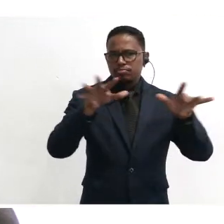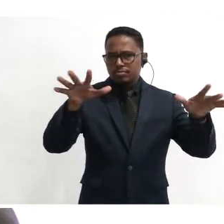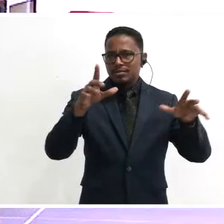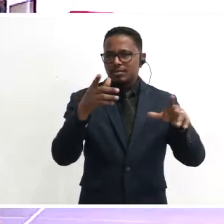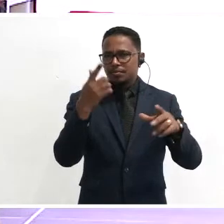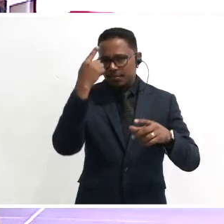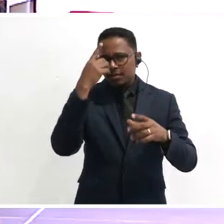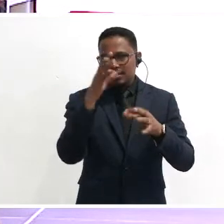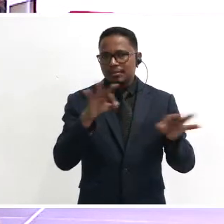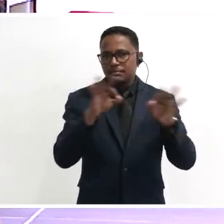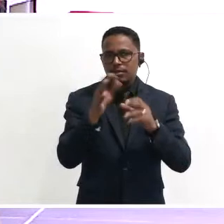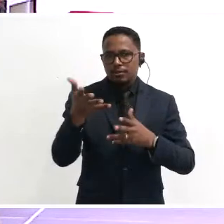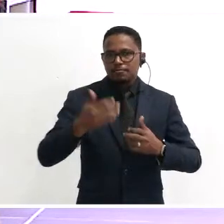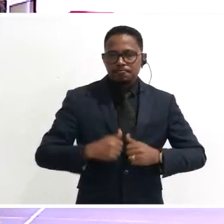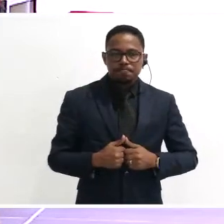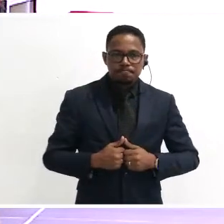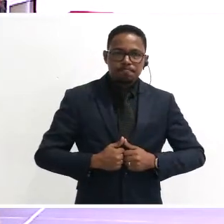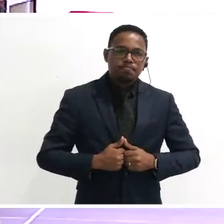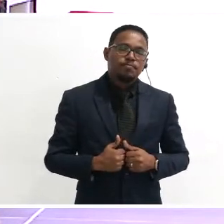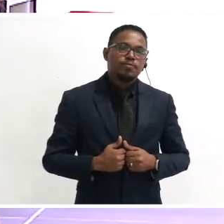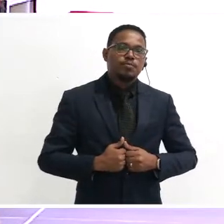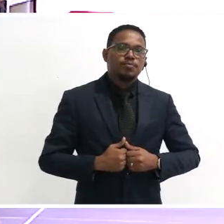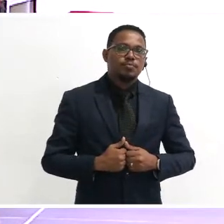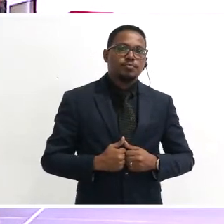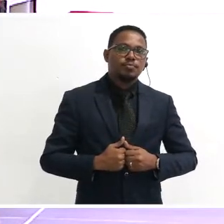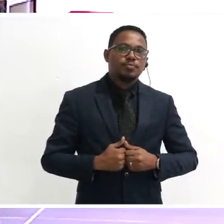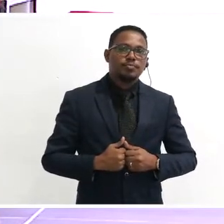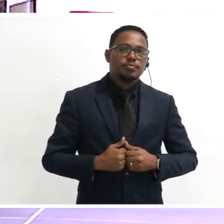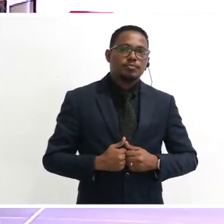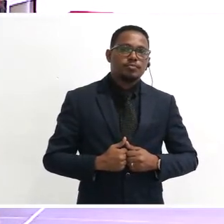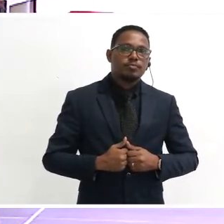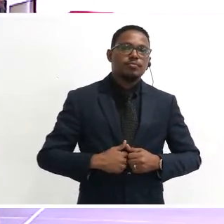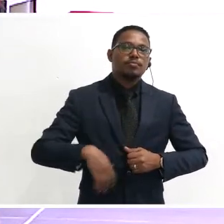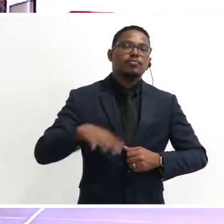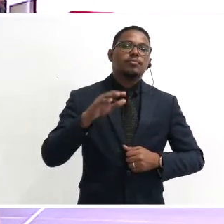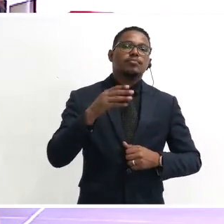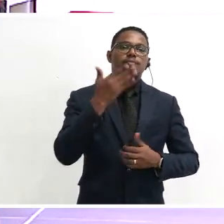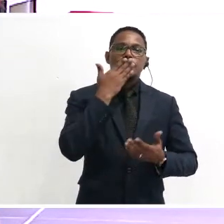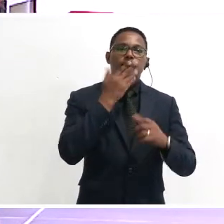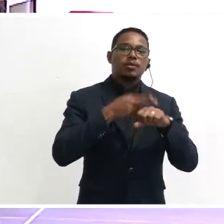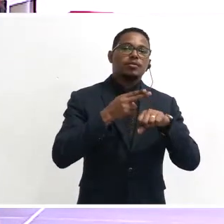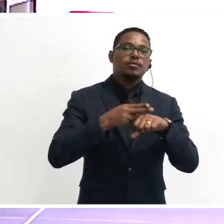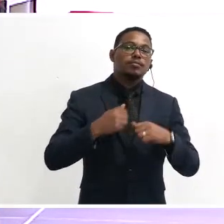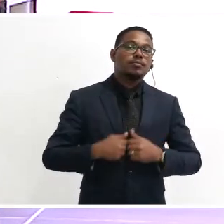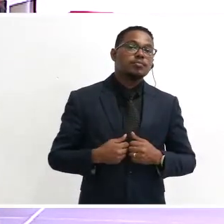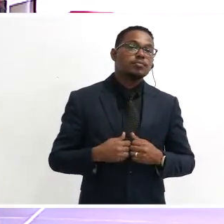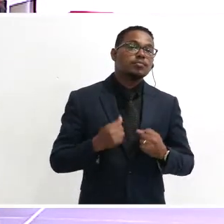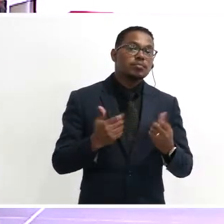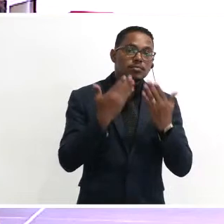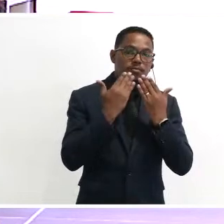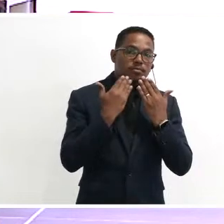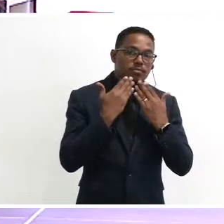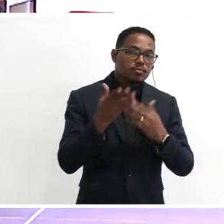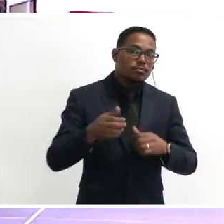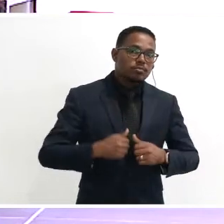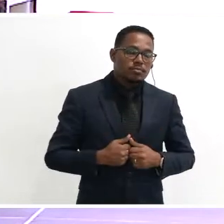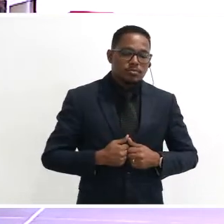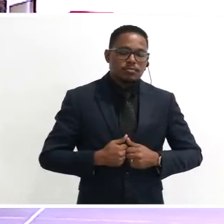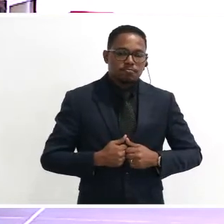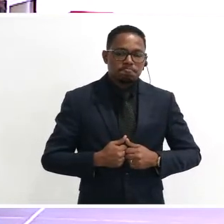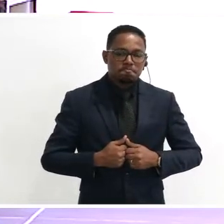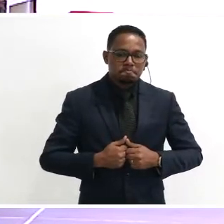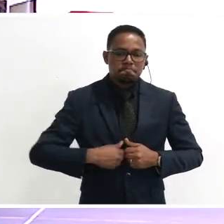Gracias. Buenas tardes. Muchísimas gracias por